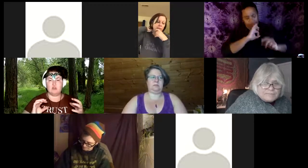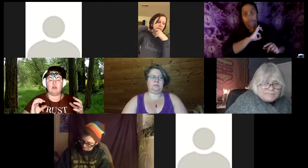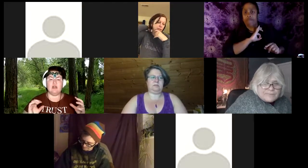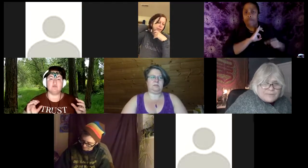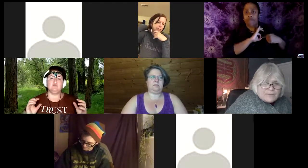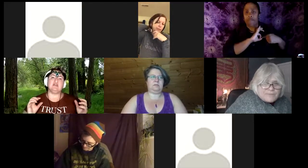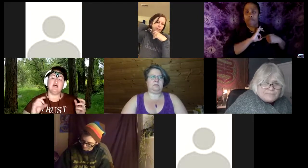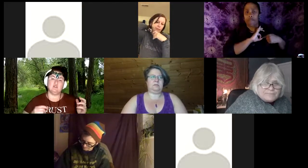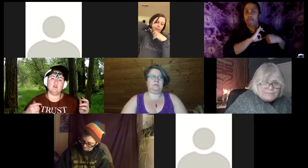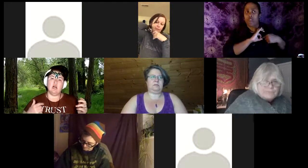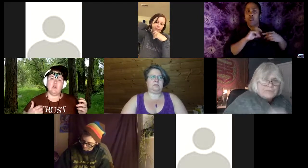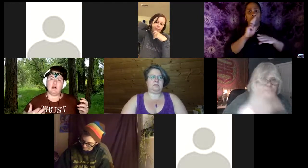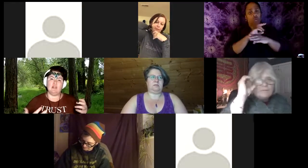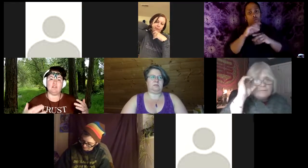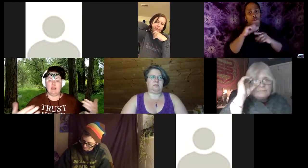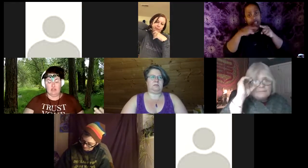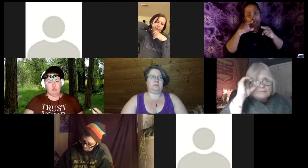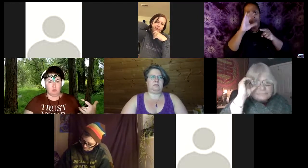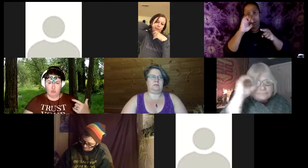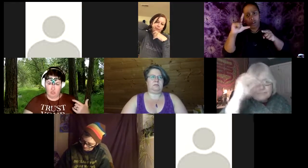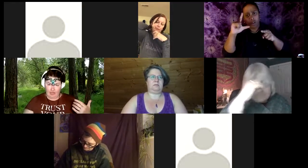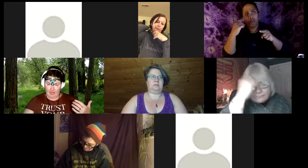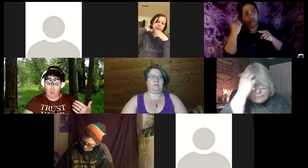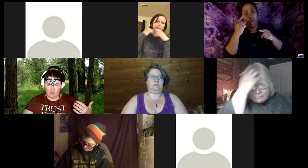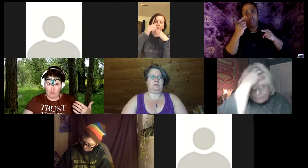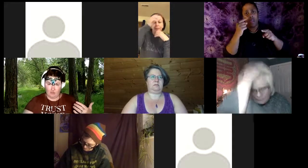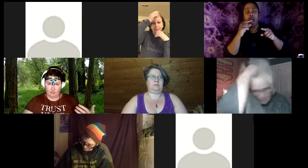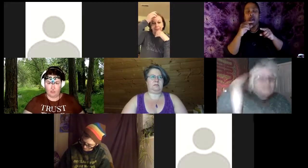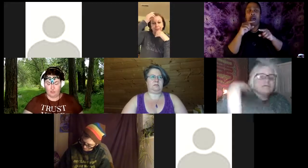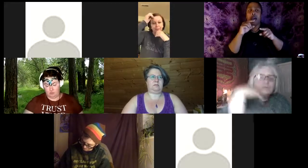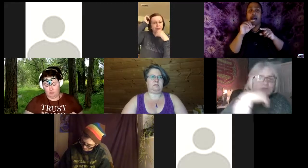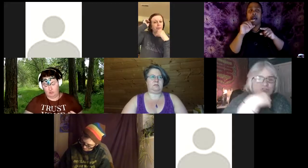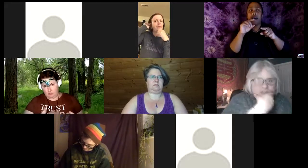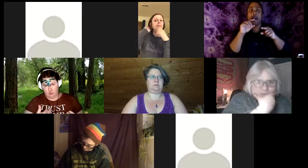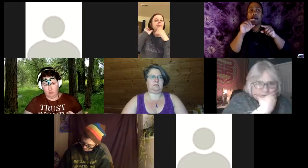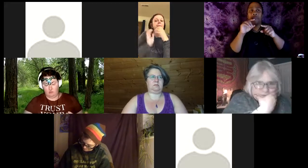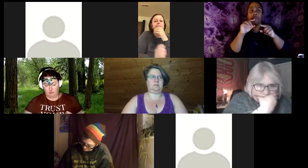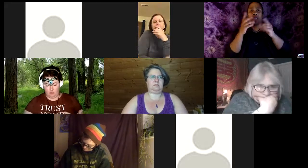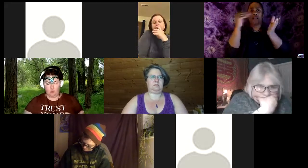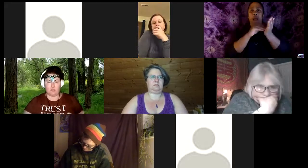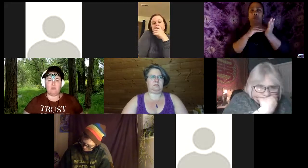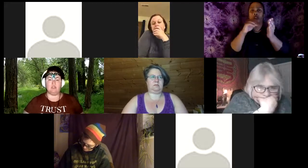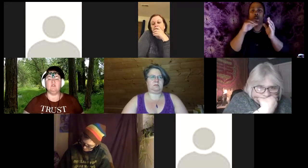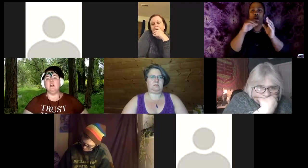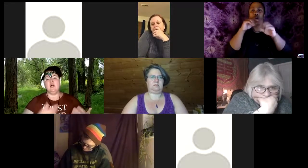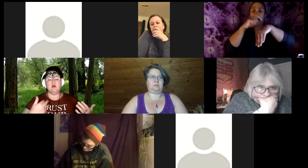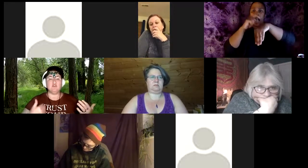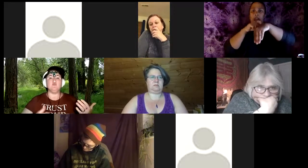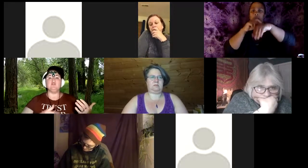the crystal, whatever it happens to be, counterclockwise if you were looking at yourself. So it's going to be a little skewed from your